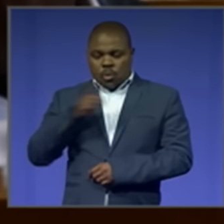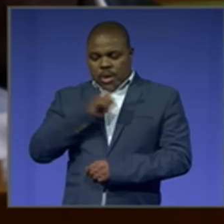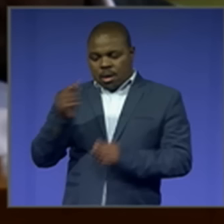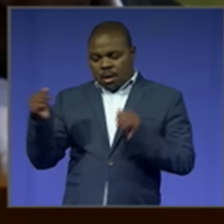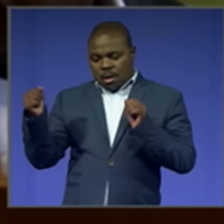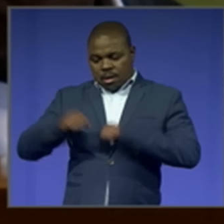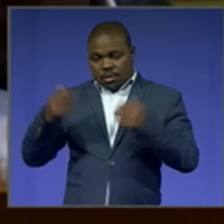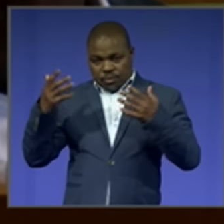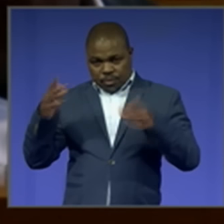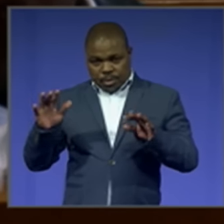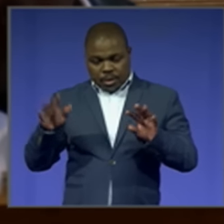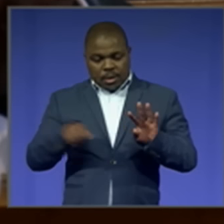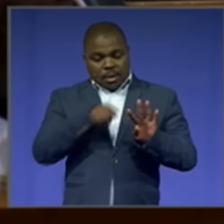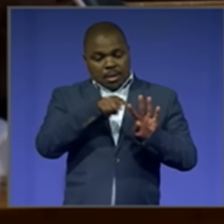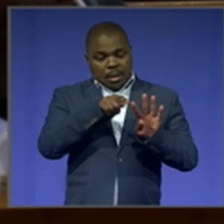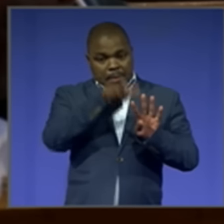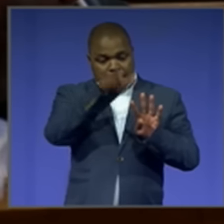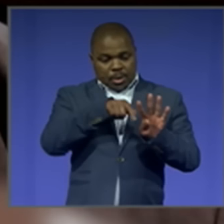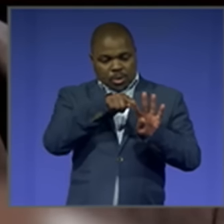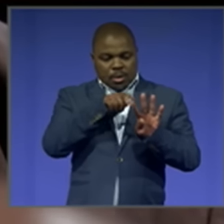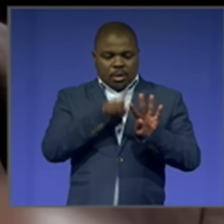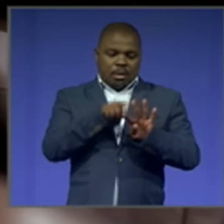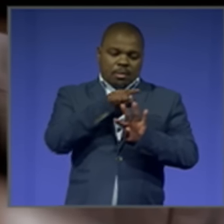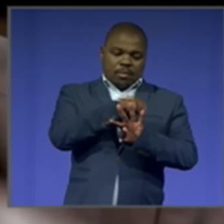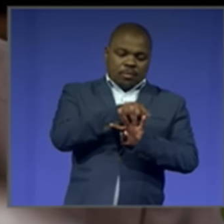agreement. Accused number 1 and 4.